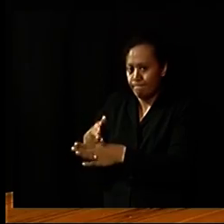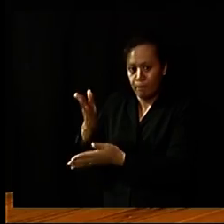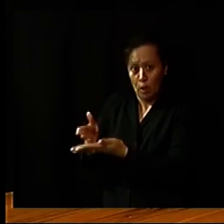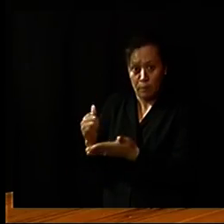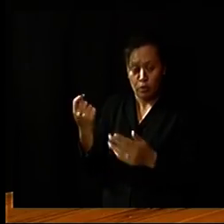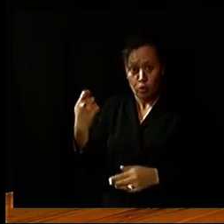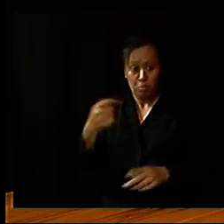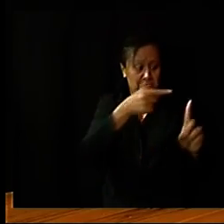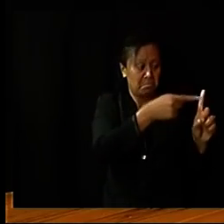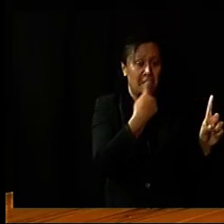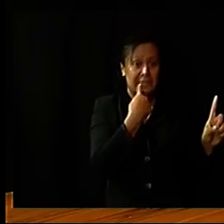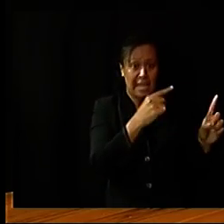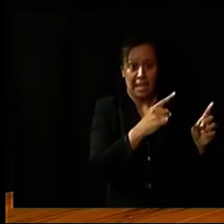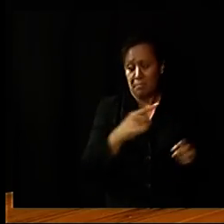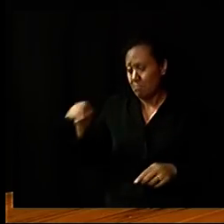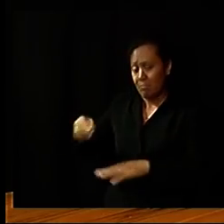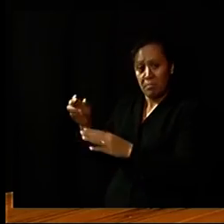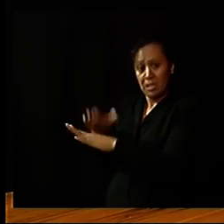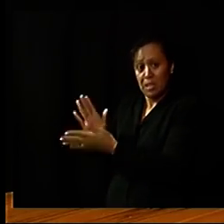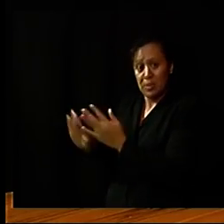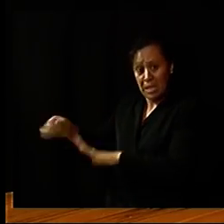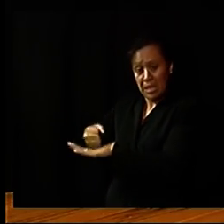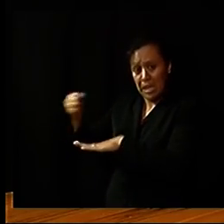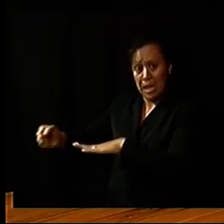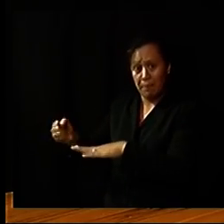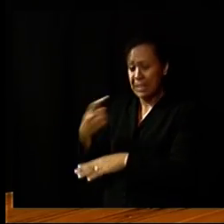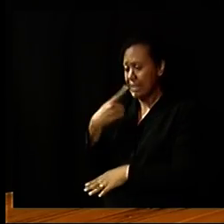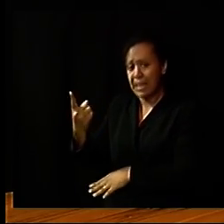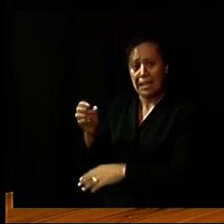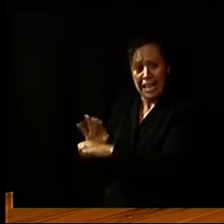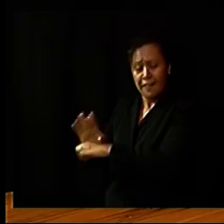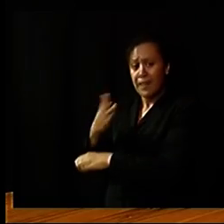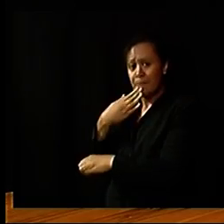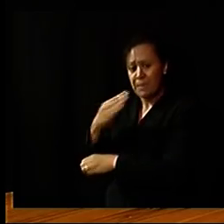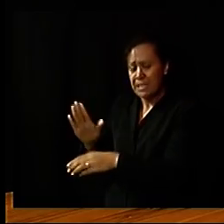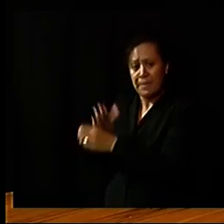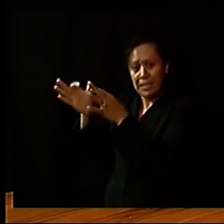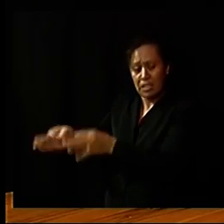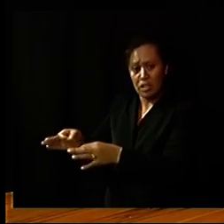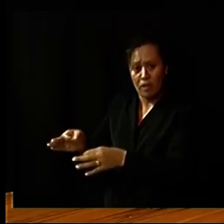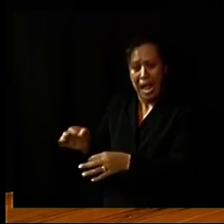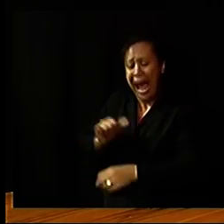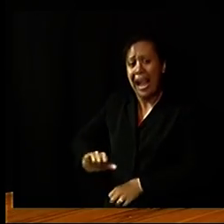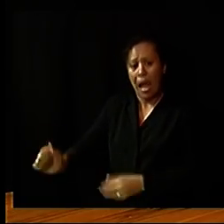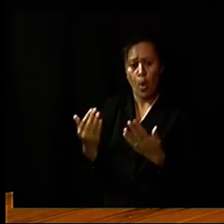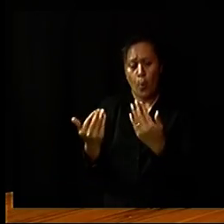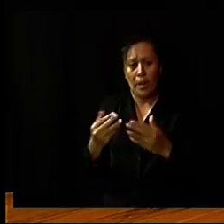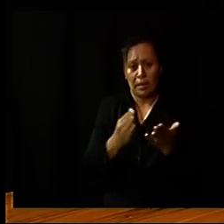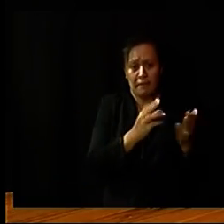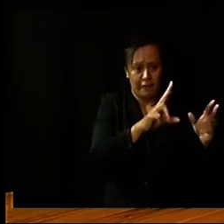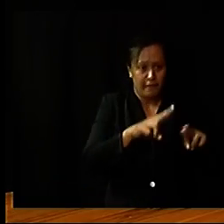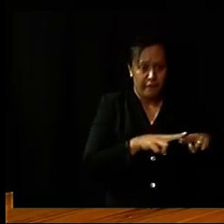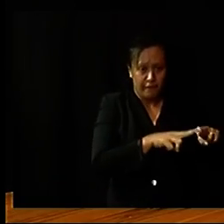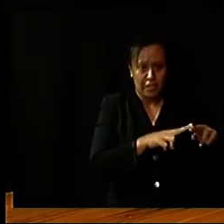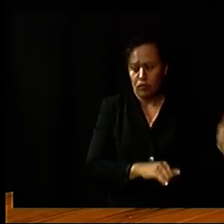all. Ms. Smith-Jones was referring to the New Zealand government's decision to offer visas to anyone who leaves the Fijian government as